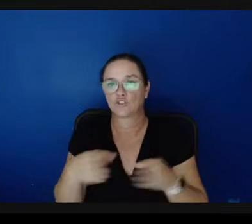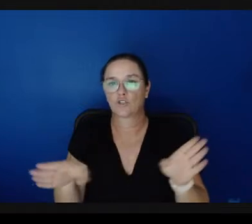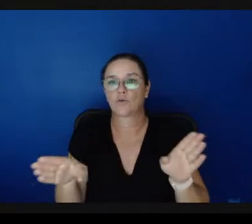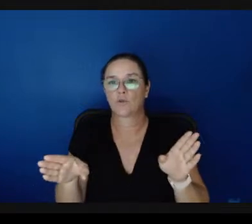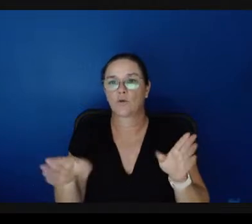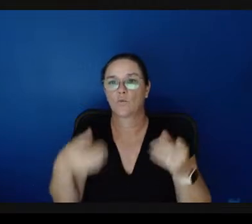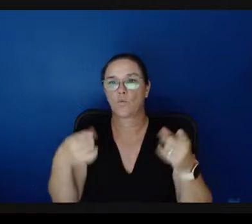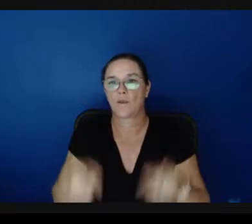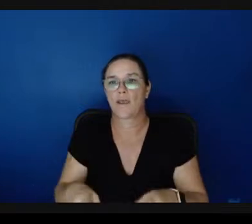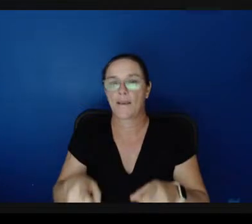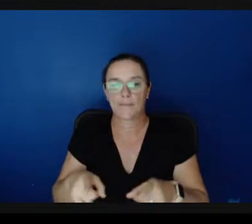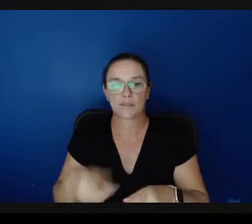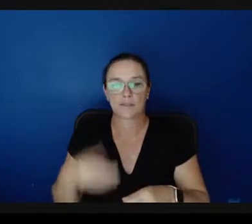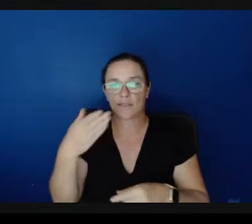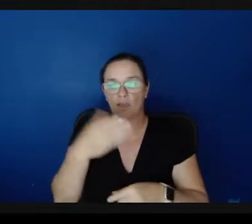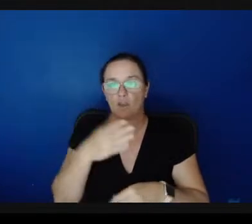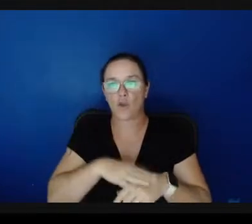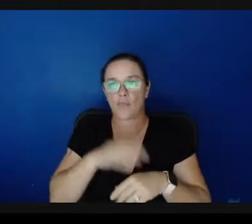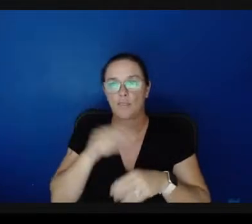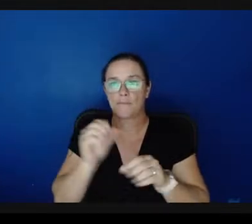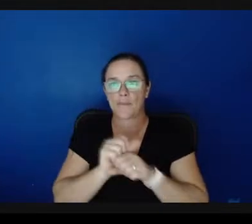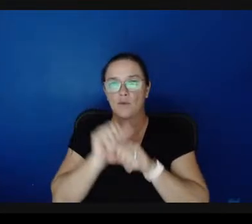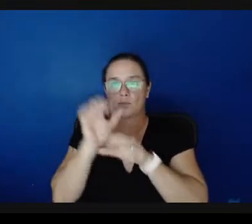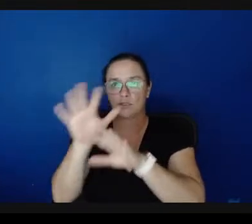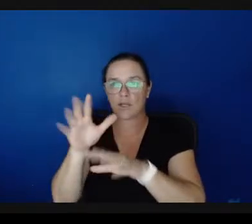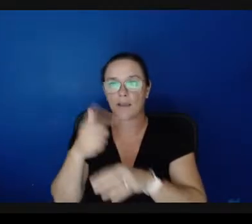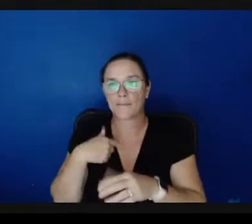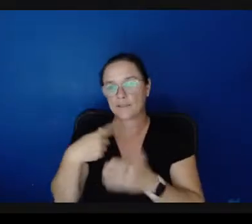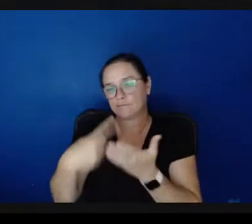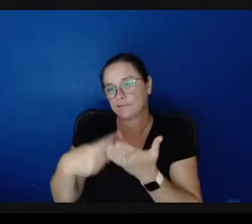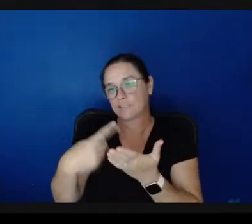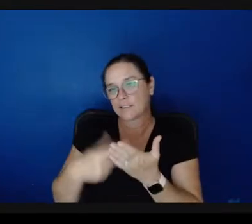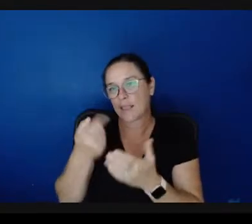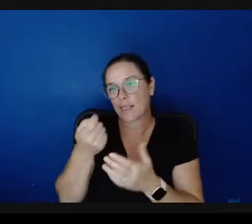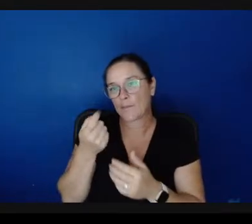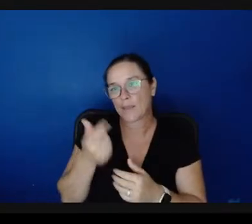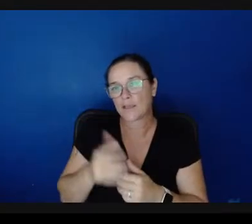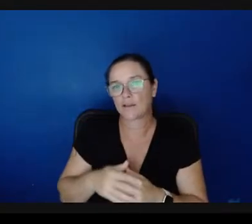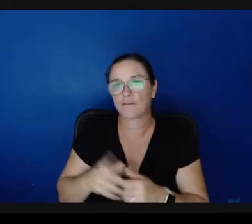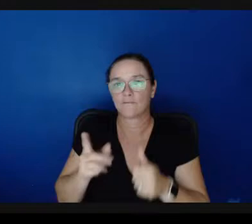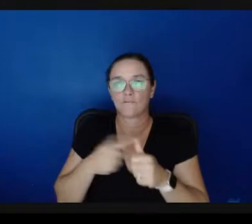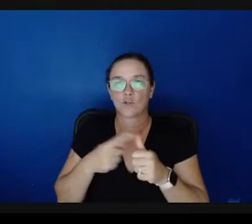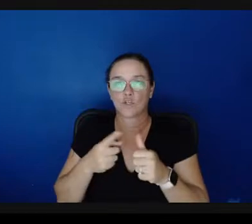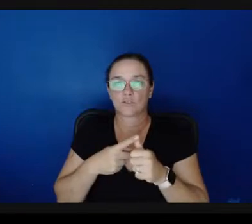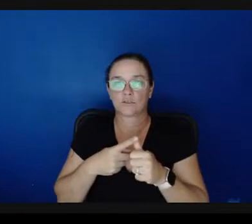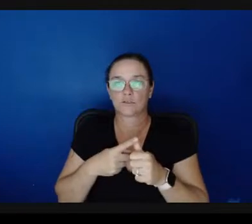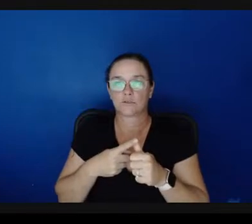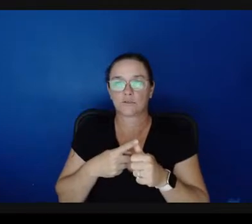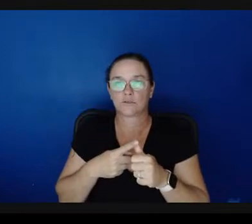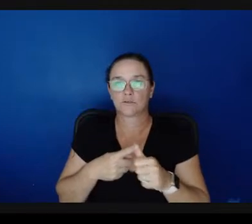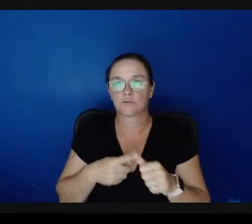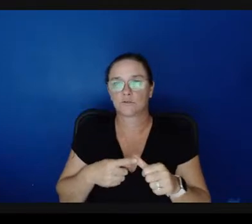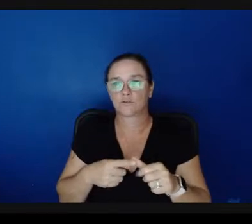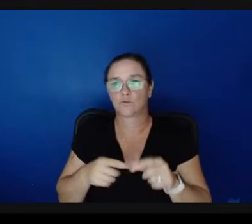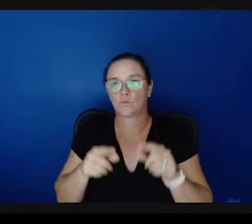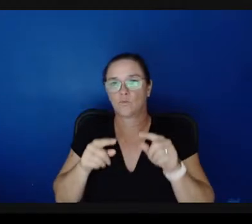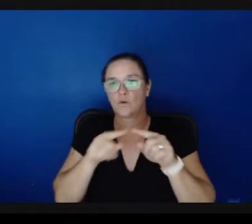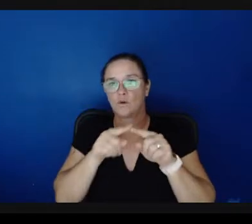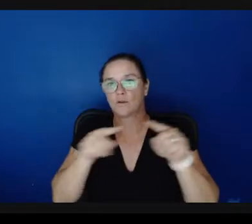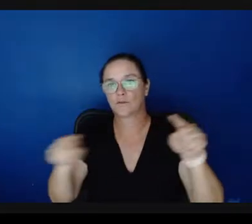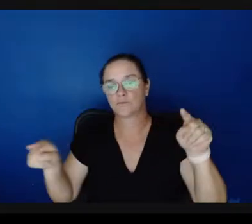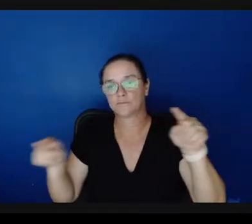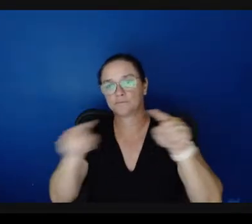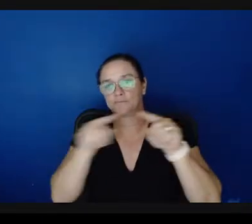happens at Kilauea Mauna Loa. So let me talk through this a little bit. First of all, what are we looking across? We're looking at a line